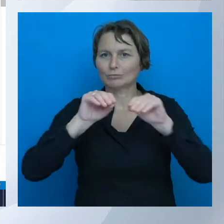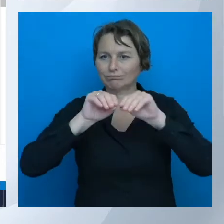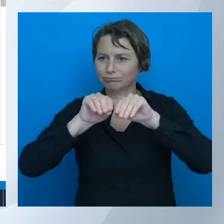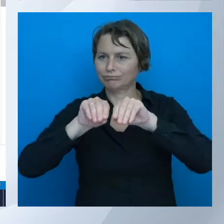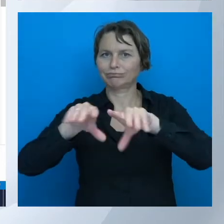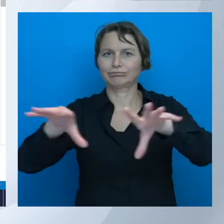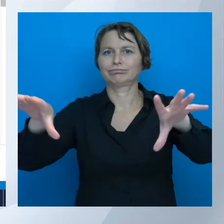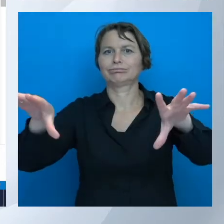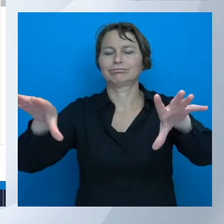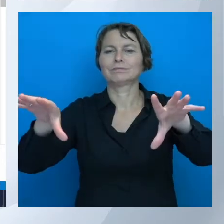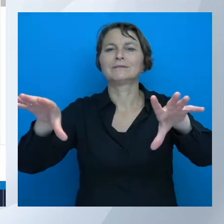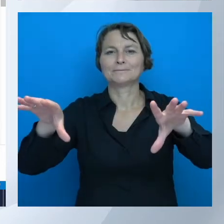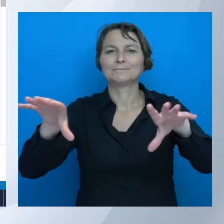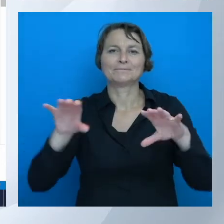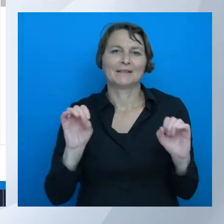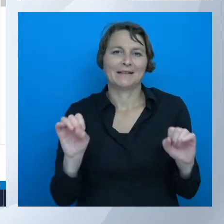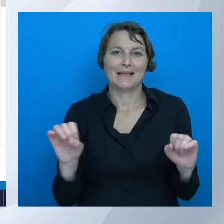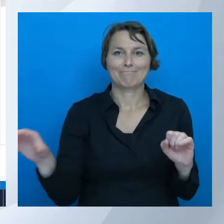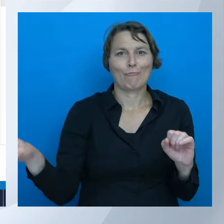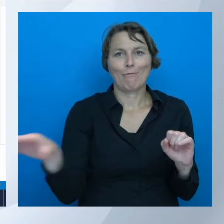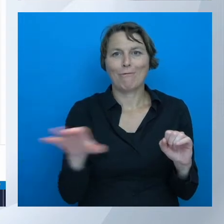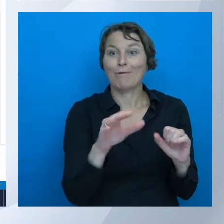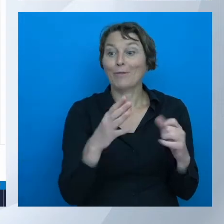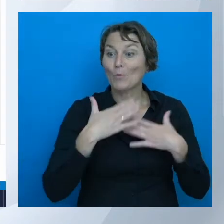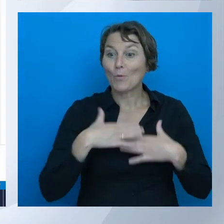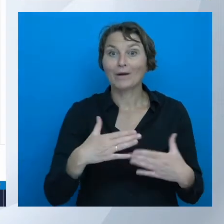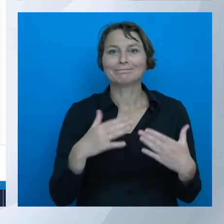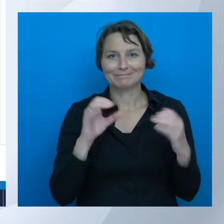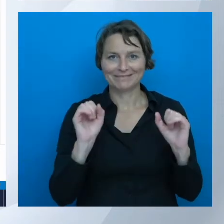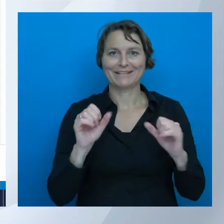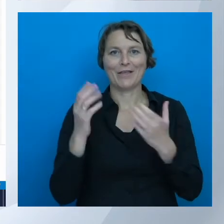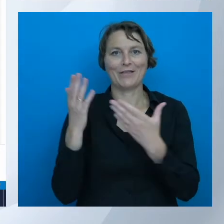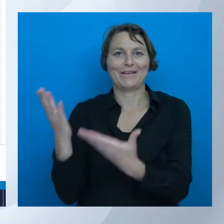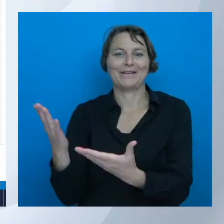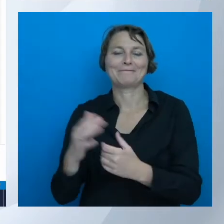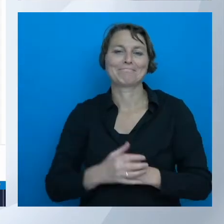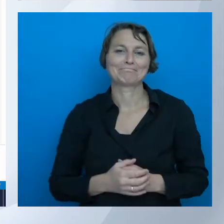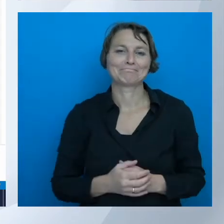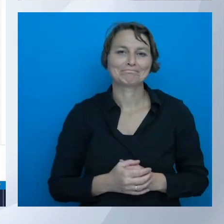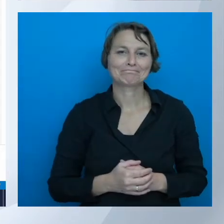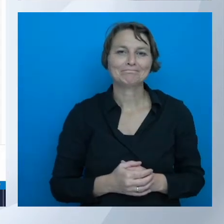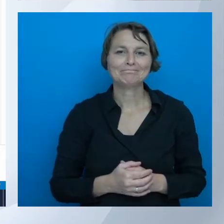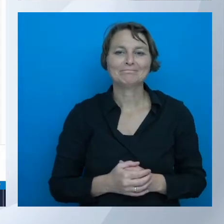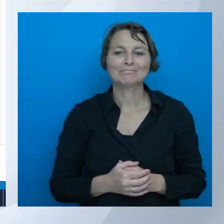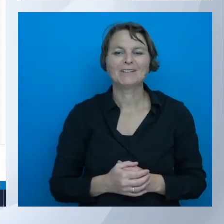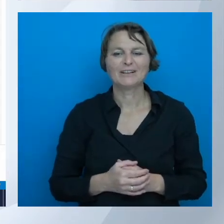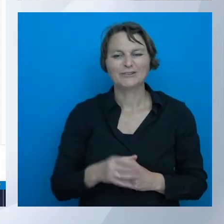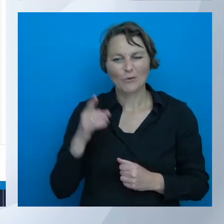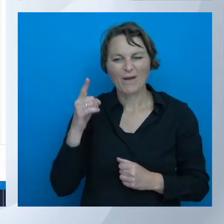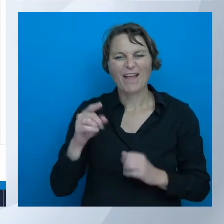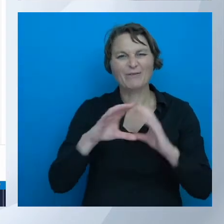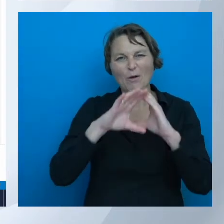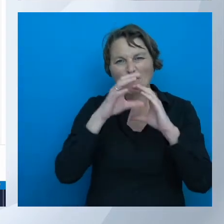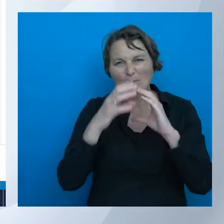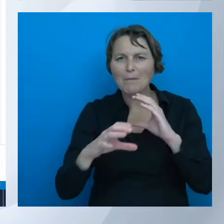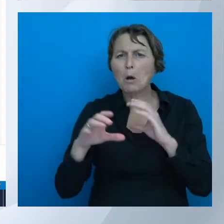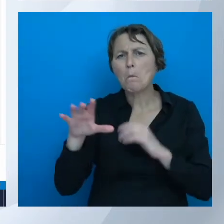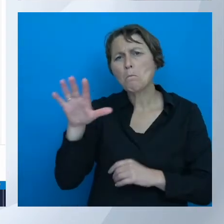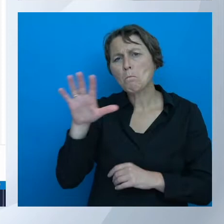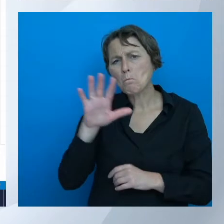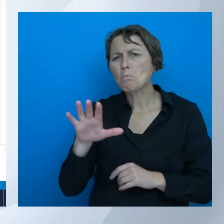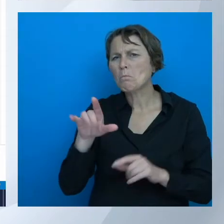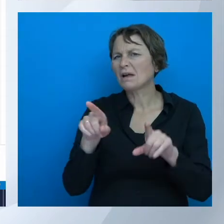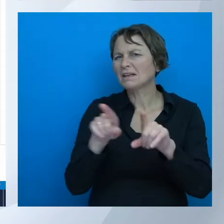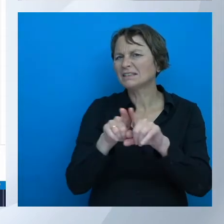be, and have all the things in place. So what I did is I created a YAML pipeline, which looks pretty much similar to the GitHub